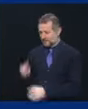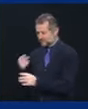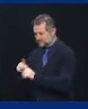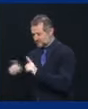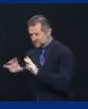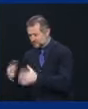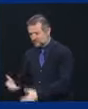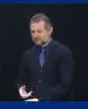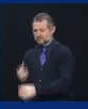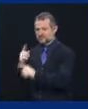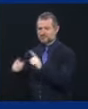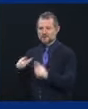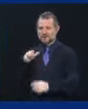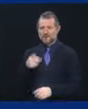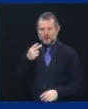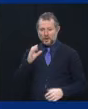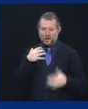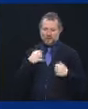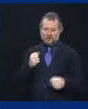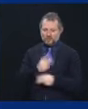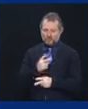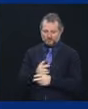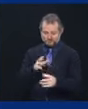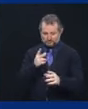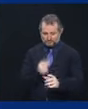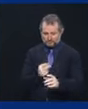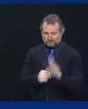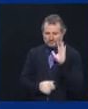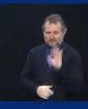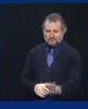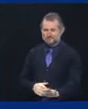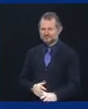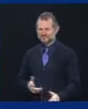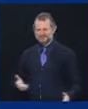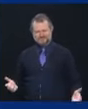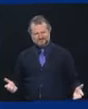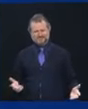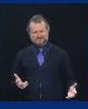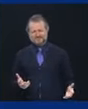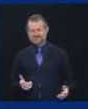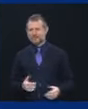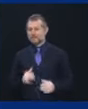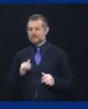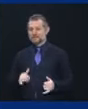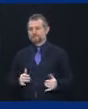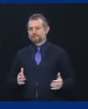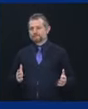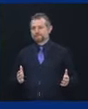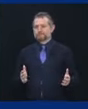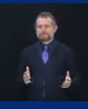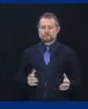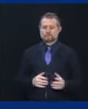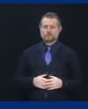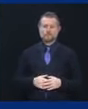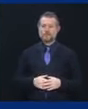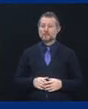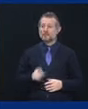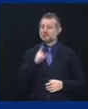an allocation, a group of providers that do that. And the essential